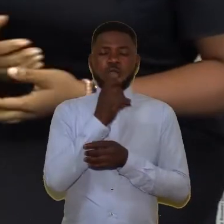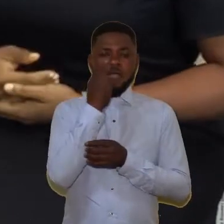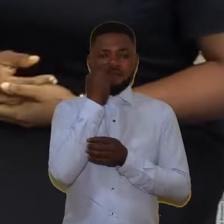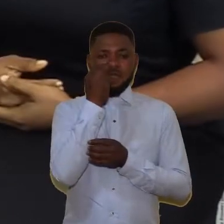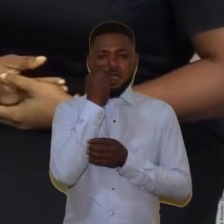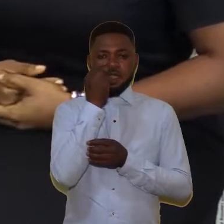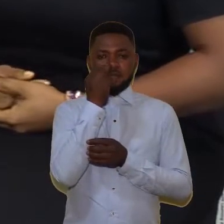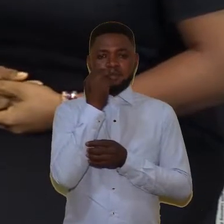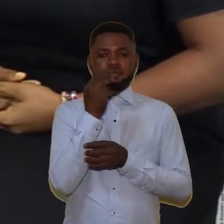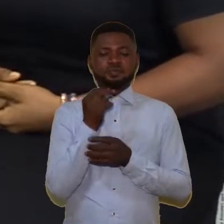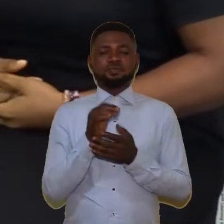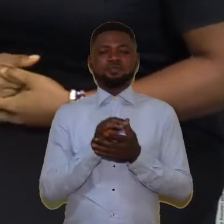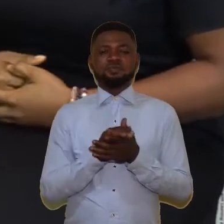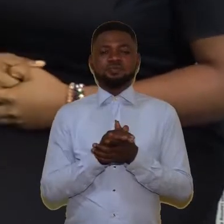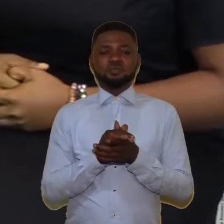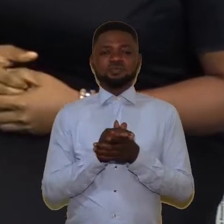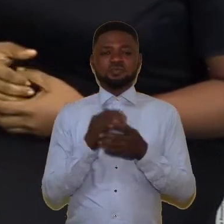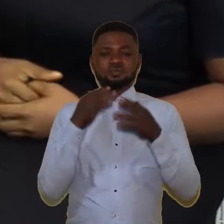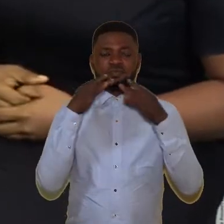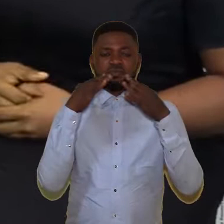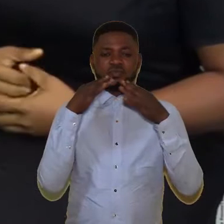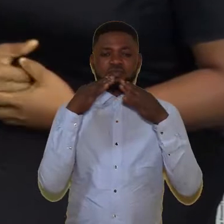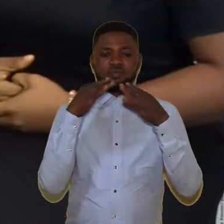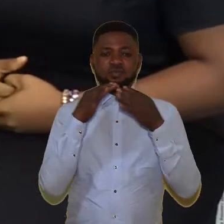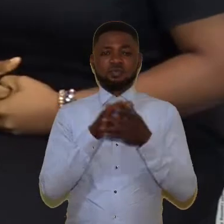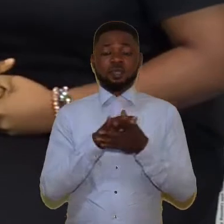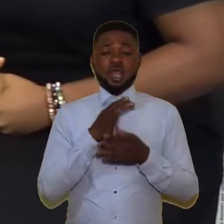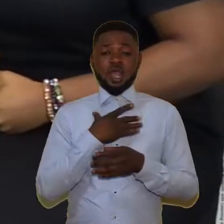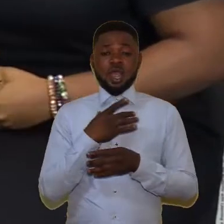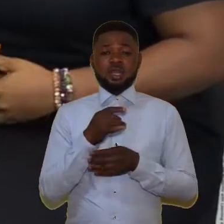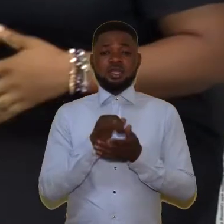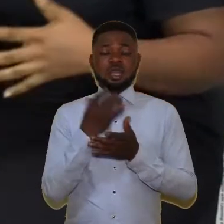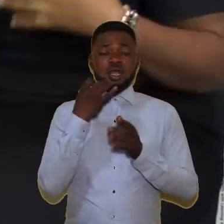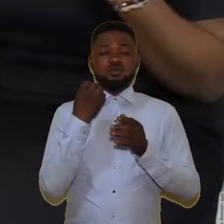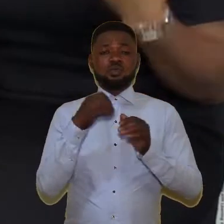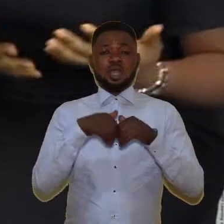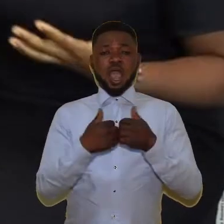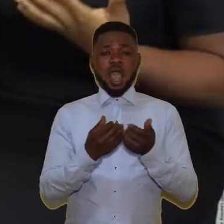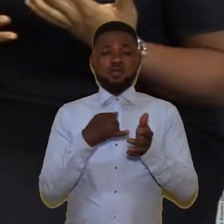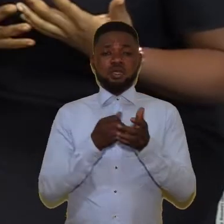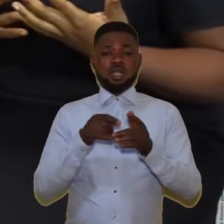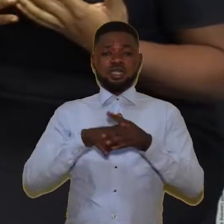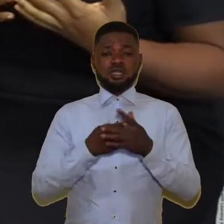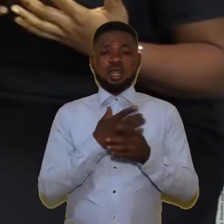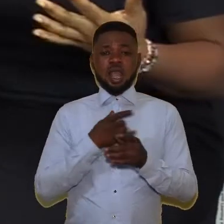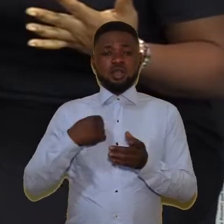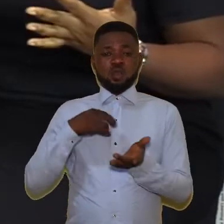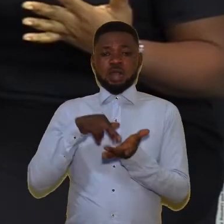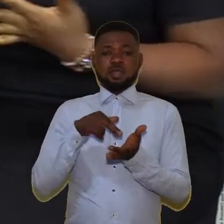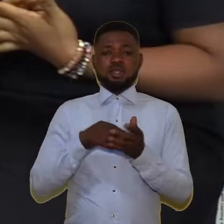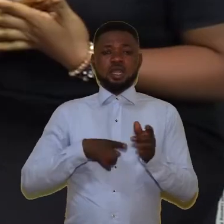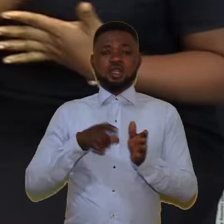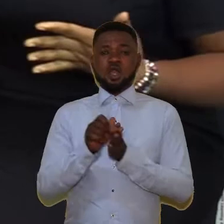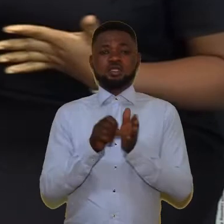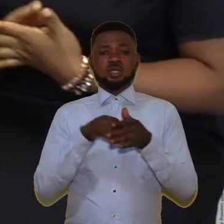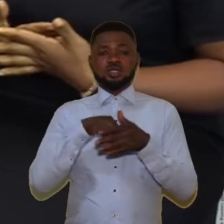funny. It wasn't funny. The old school used to be for children. I want to do it. And that was how it started, and then we represented